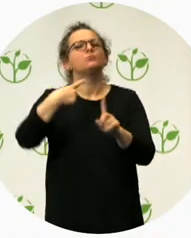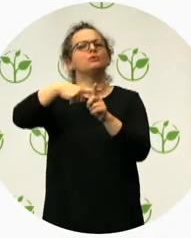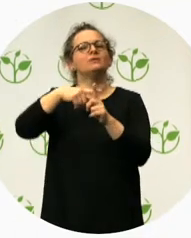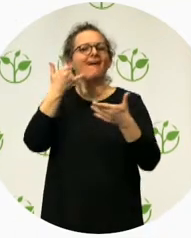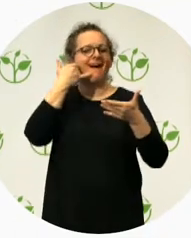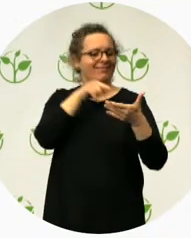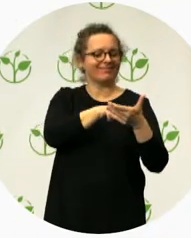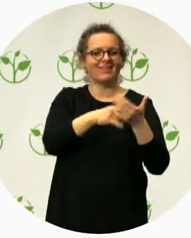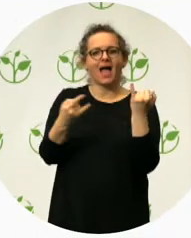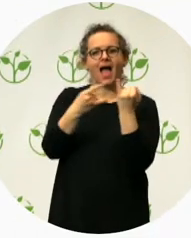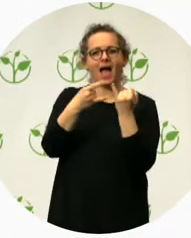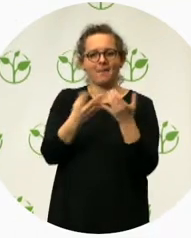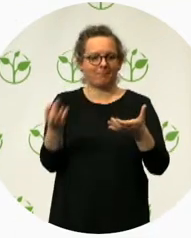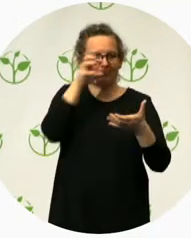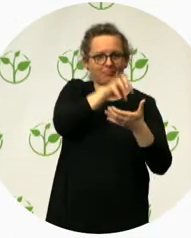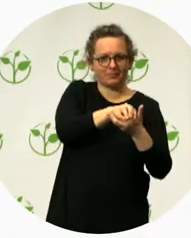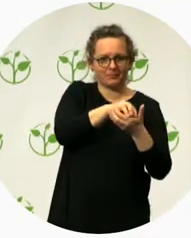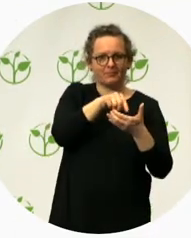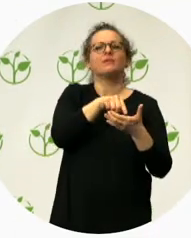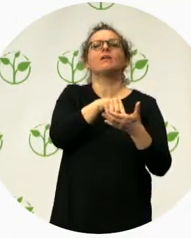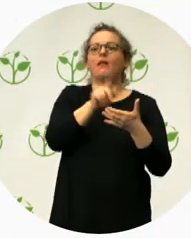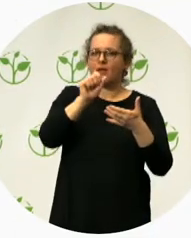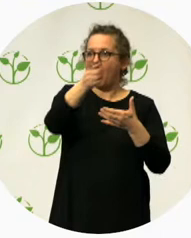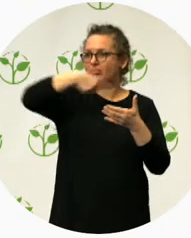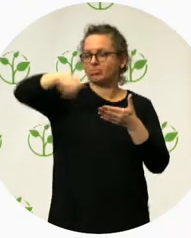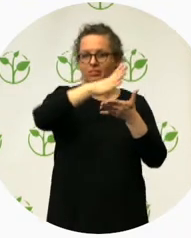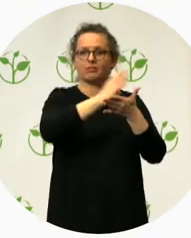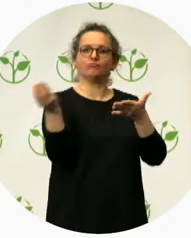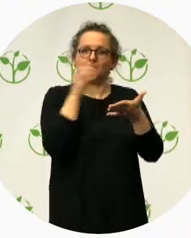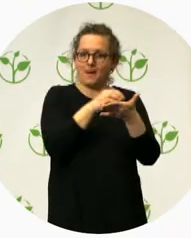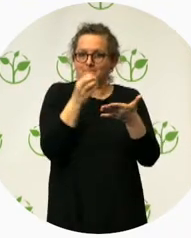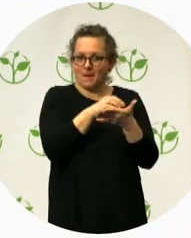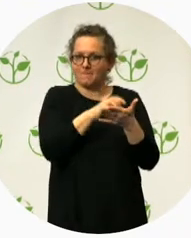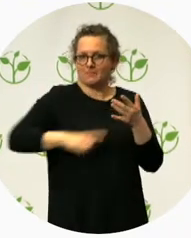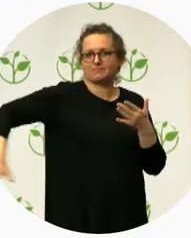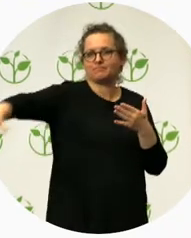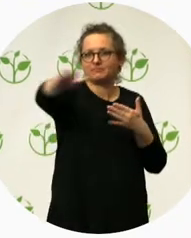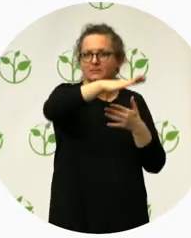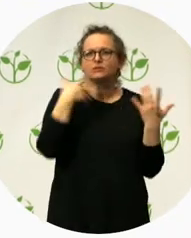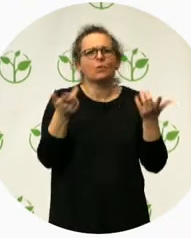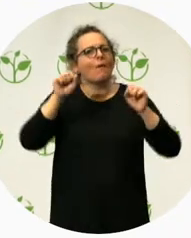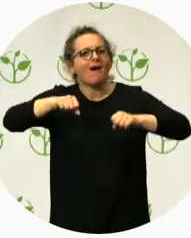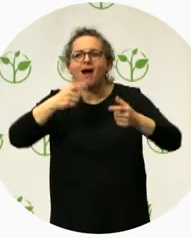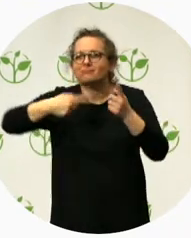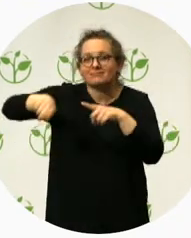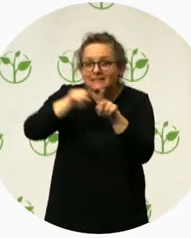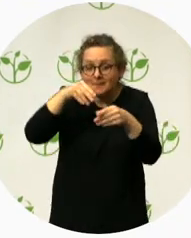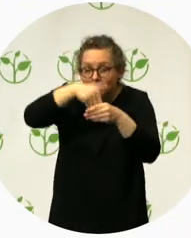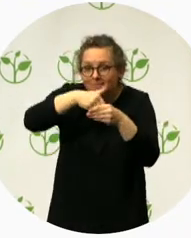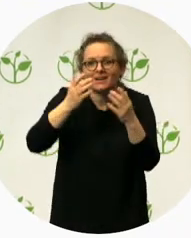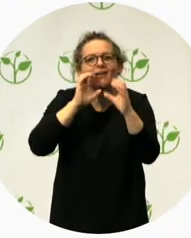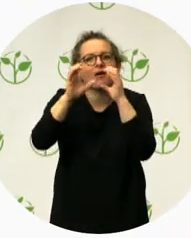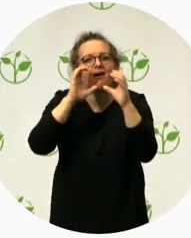our whole content and the ability to connect with other delegates. Anything else we need to know about the app? I mean, it's even better than it was last